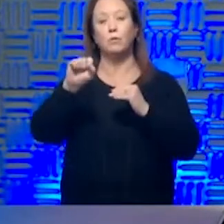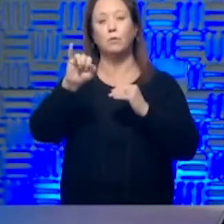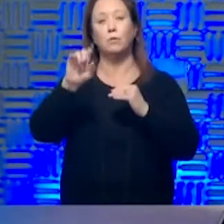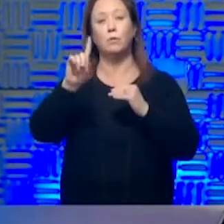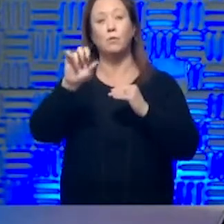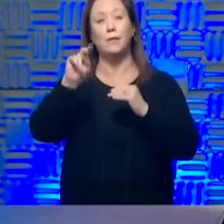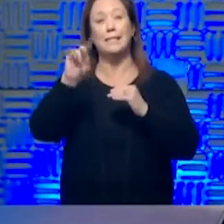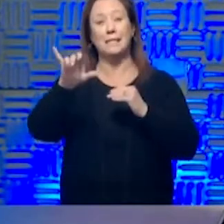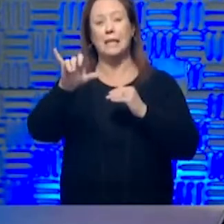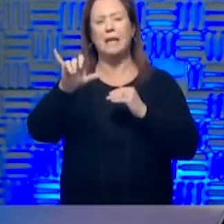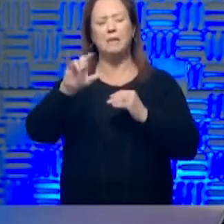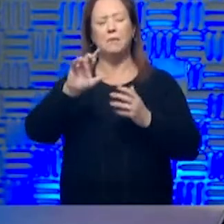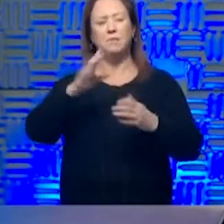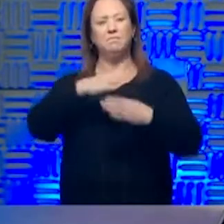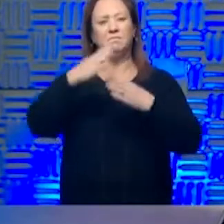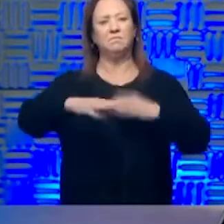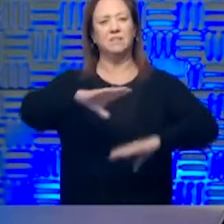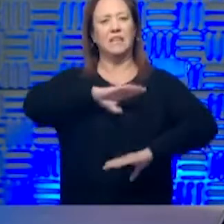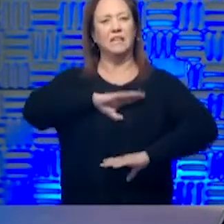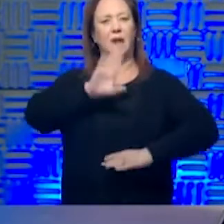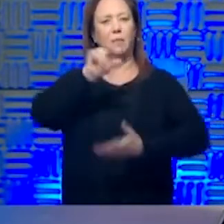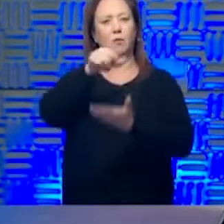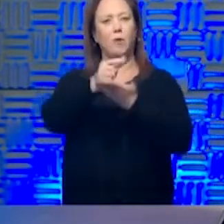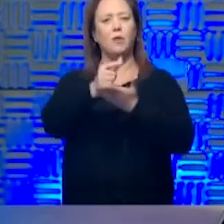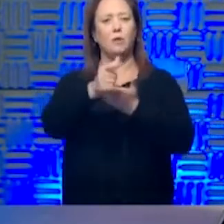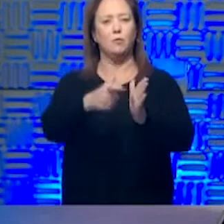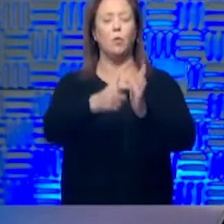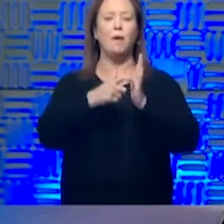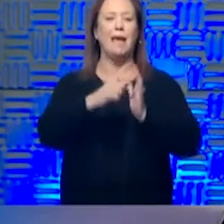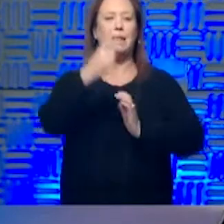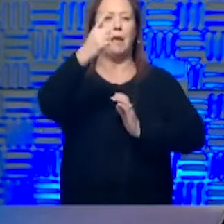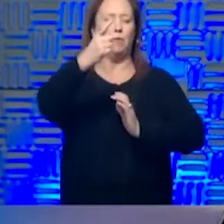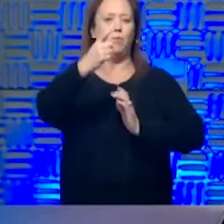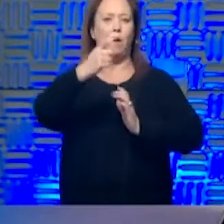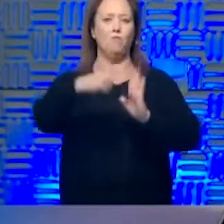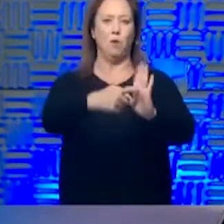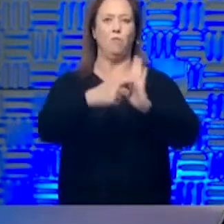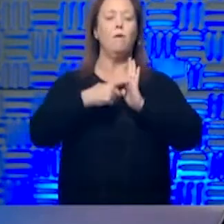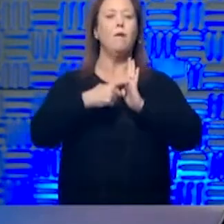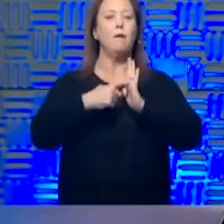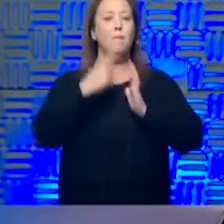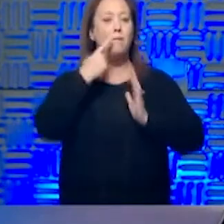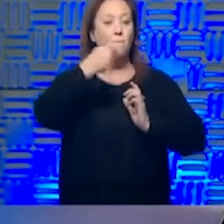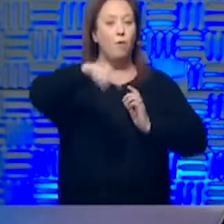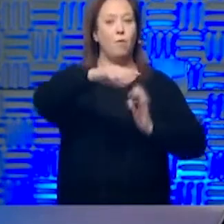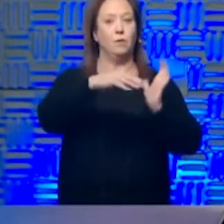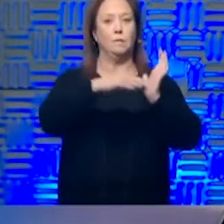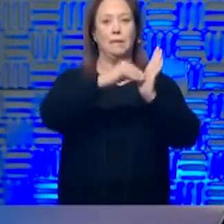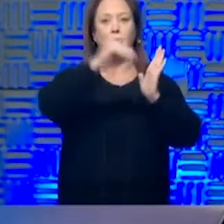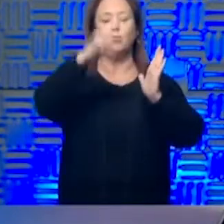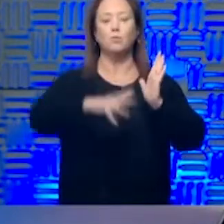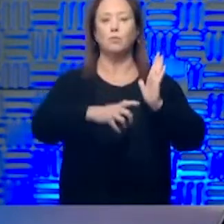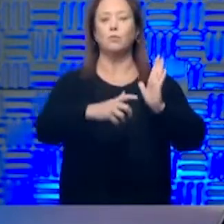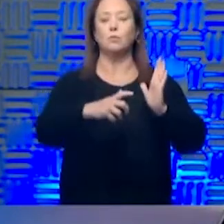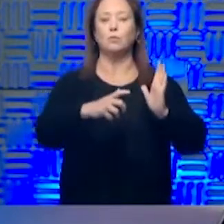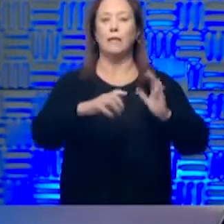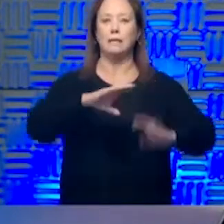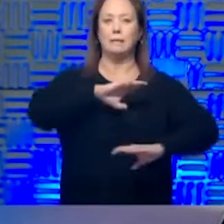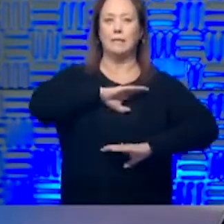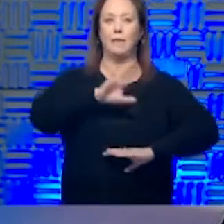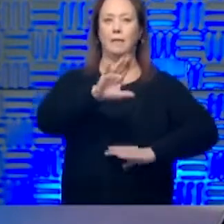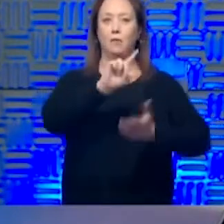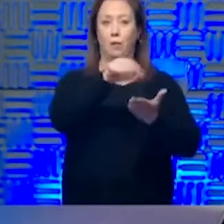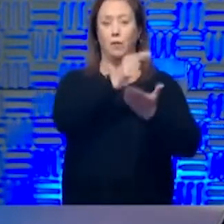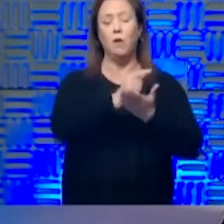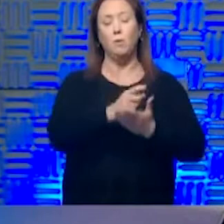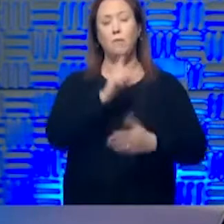their graduation requirements. And that was one stipulation that we put out for those students. So we actually have two sets